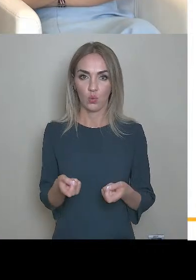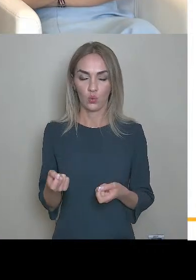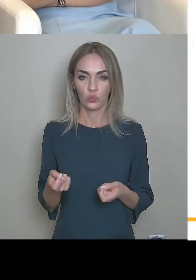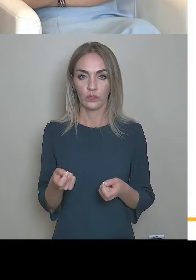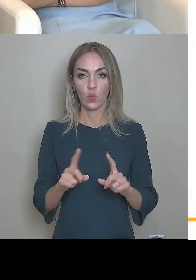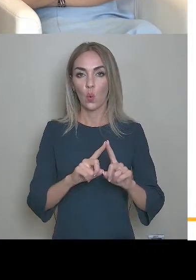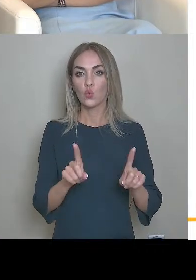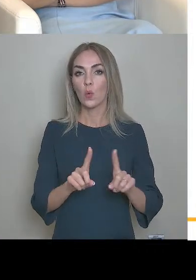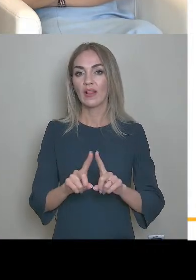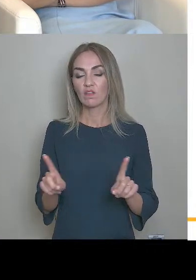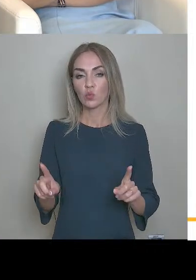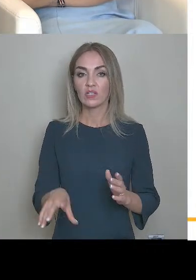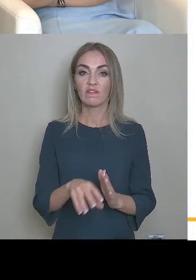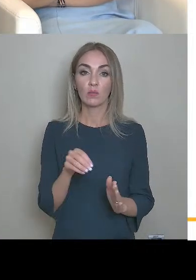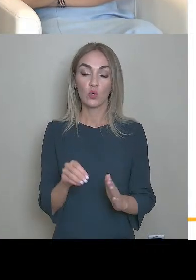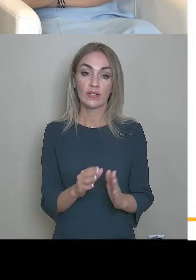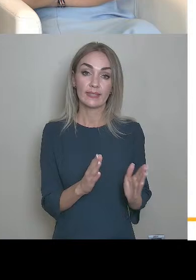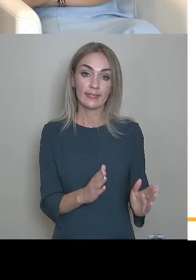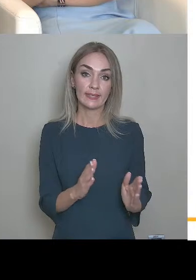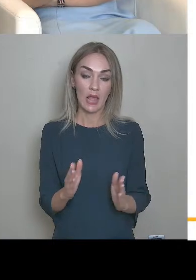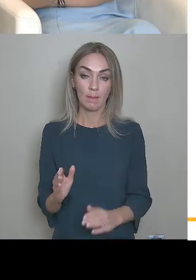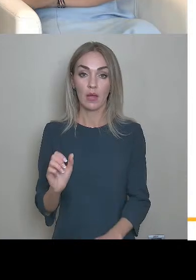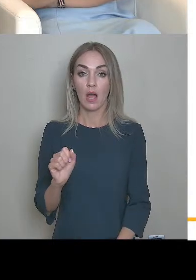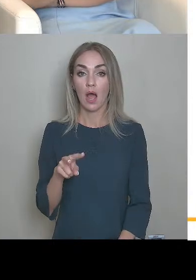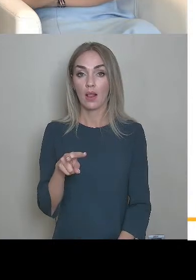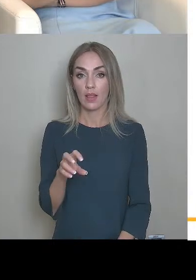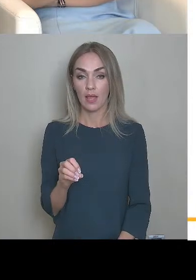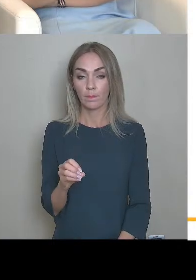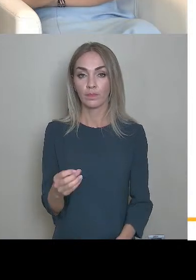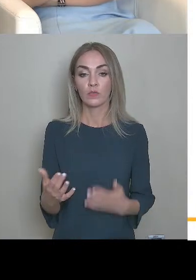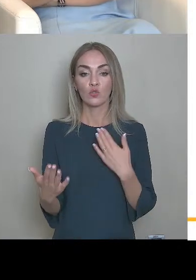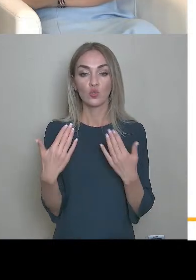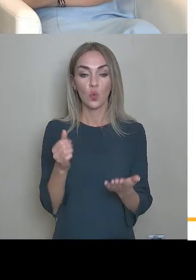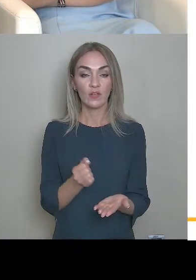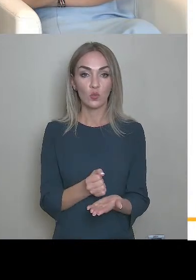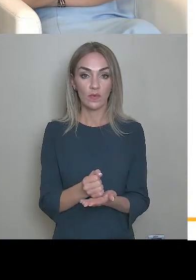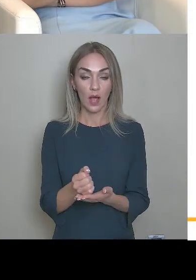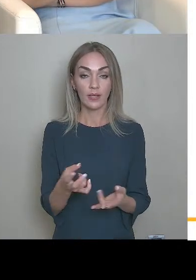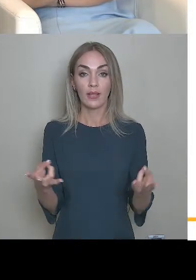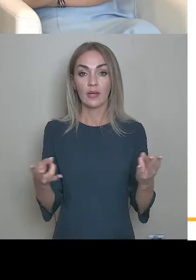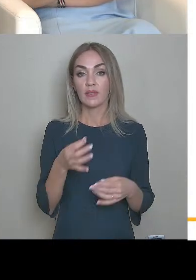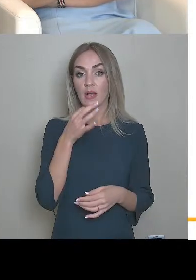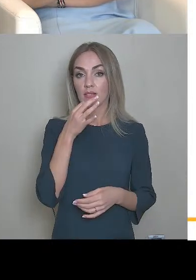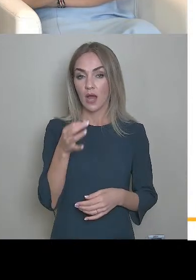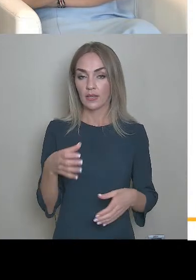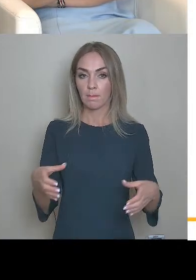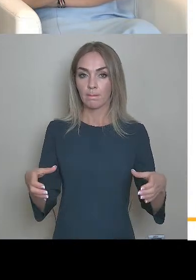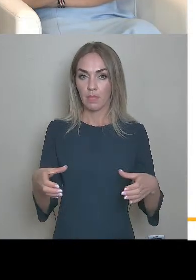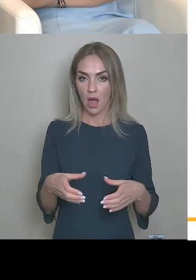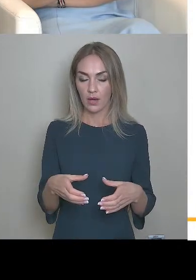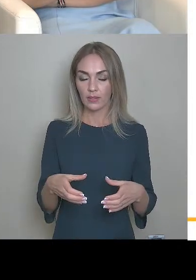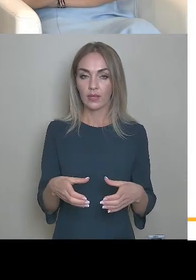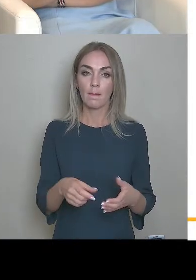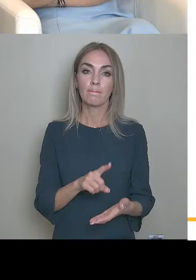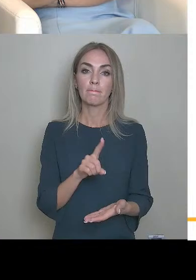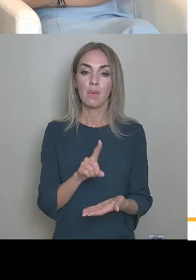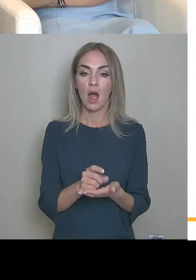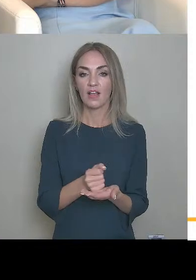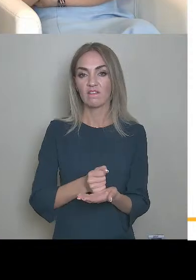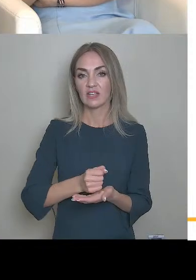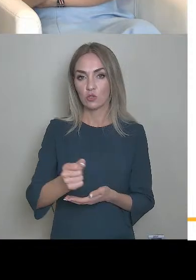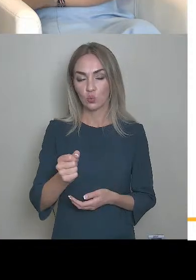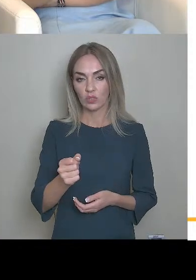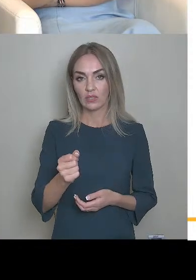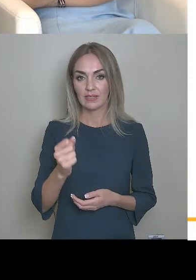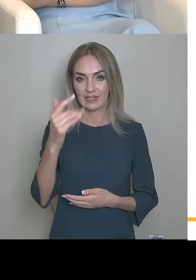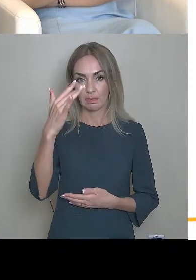detail and the particularities of the electoral system. But as for the nomination, we have to say that the party has to